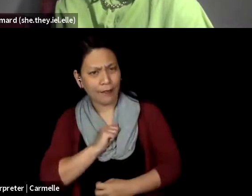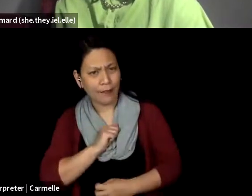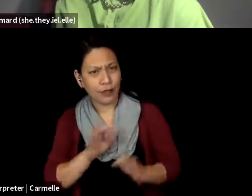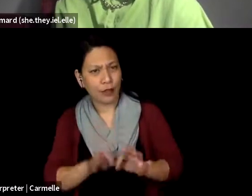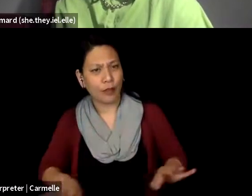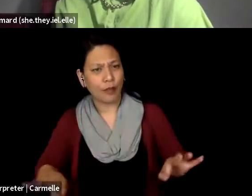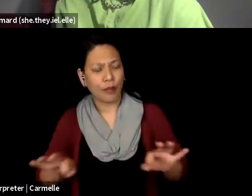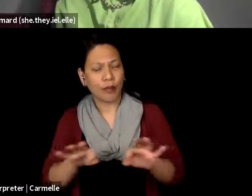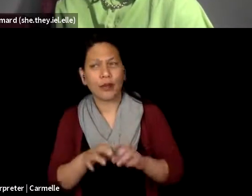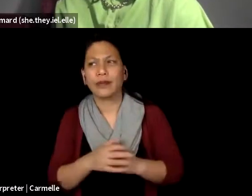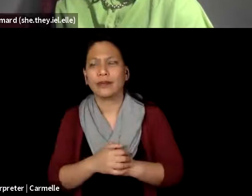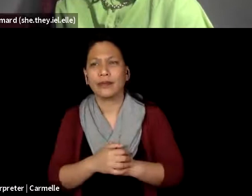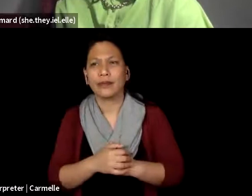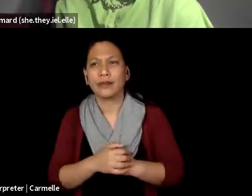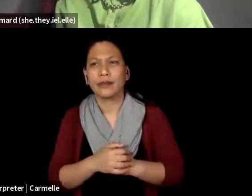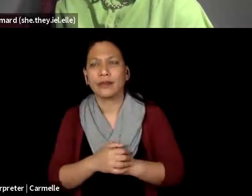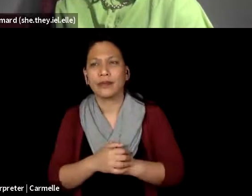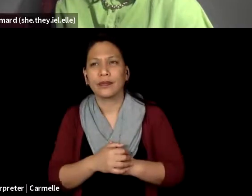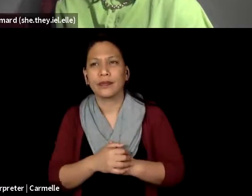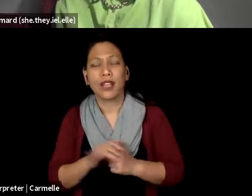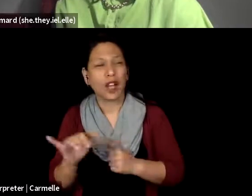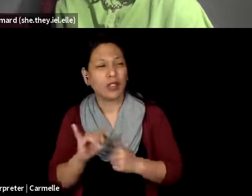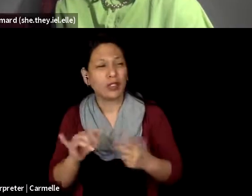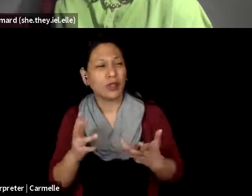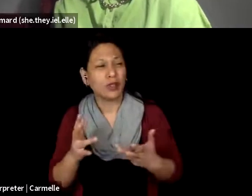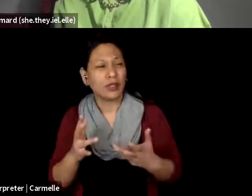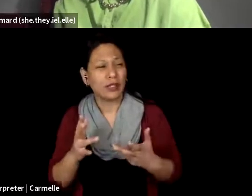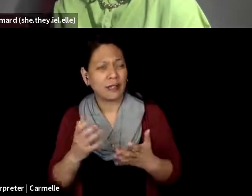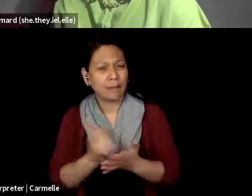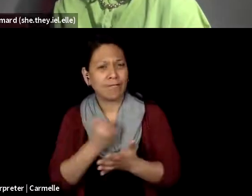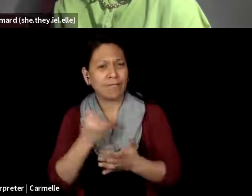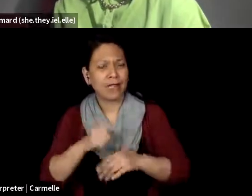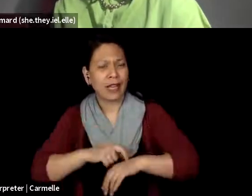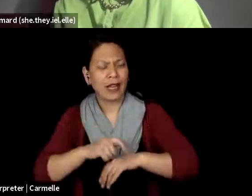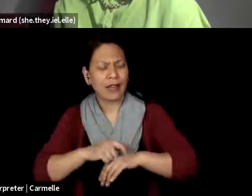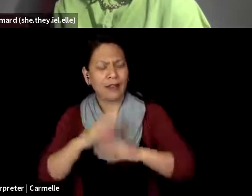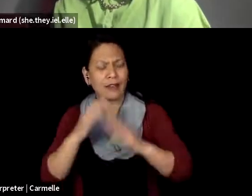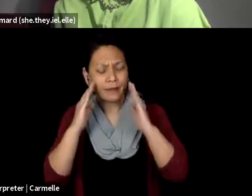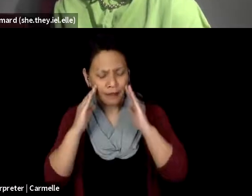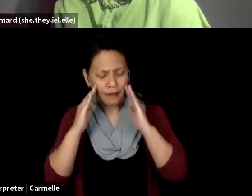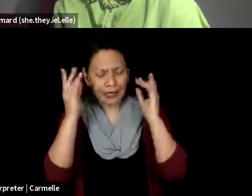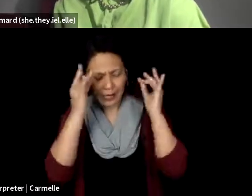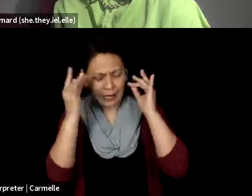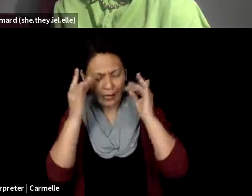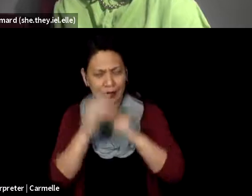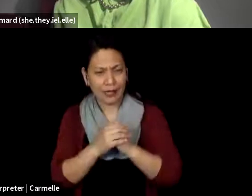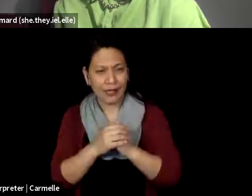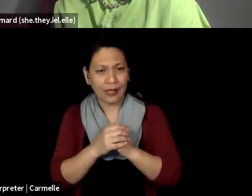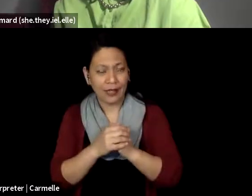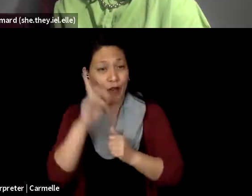and taking the time to just sit, and I find that being on the land is helpful, because being on